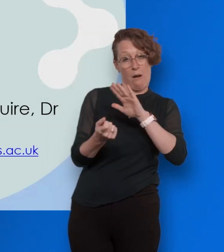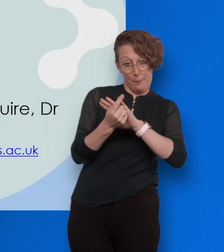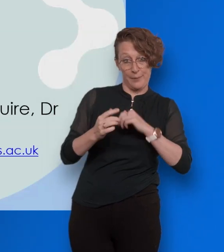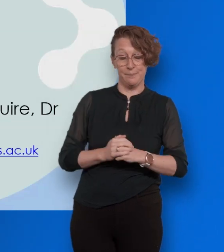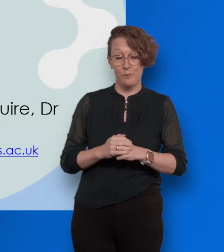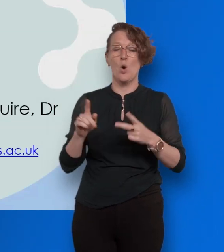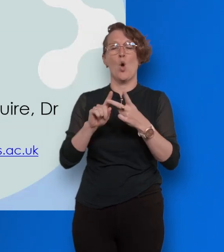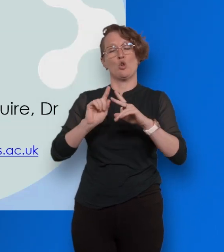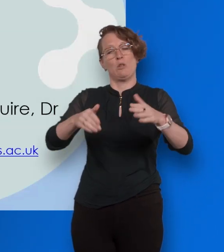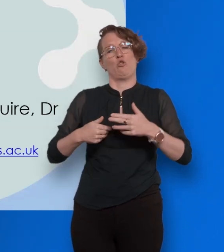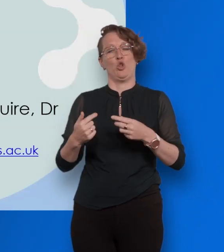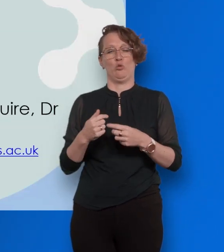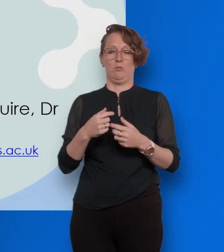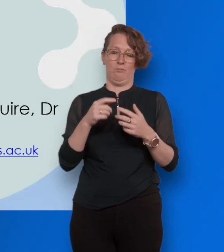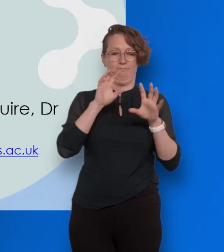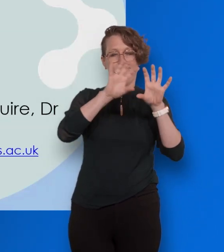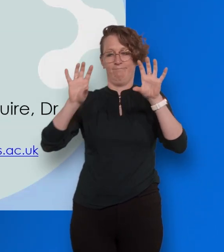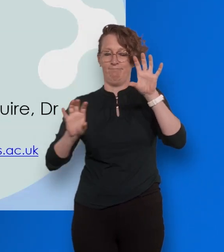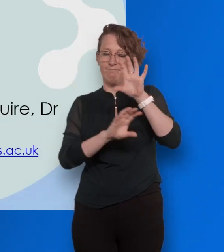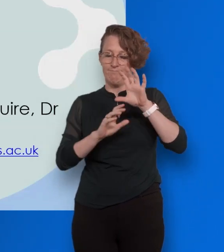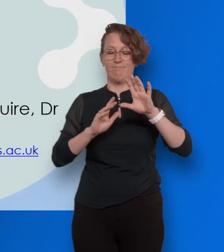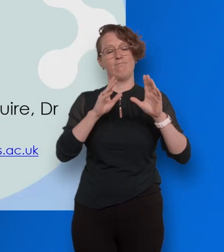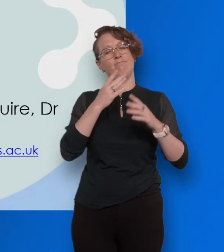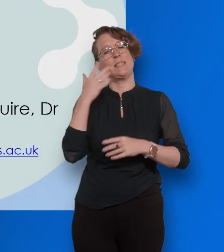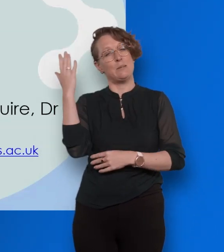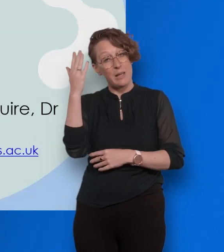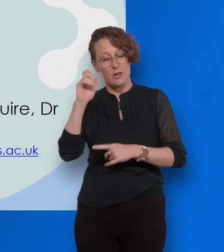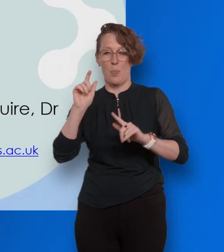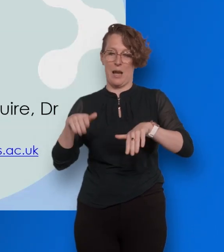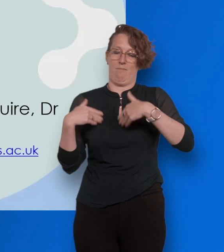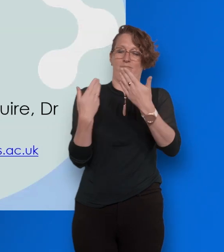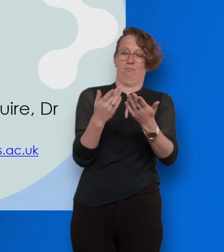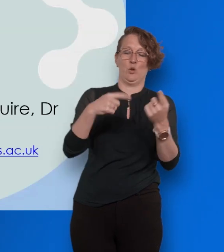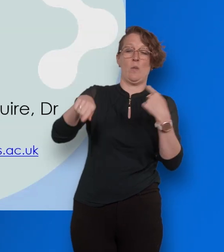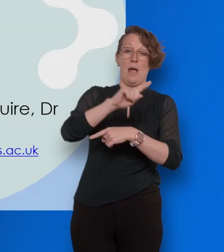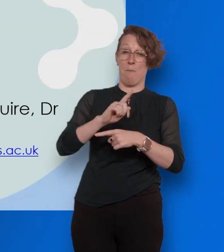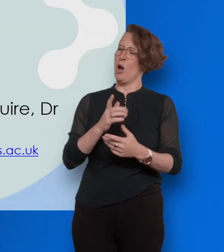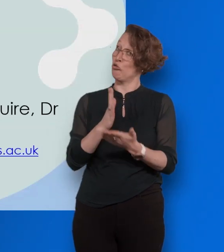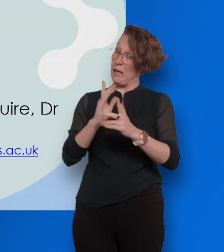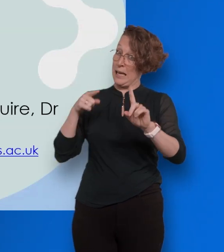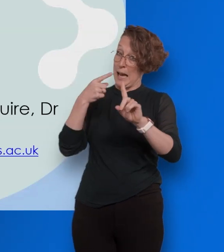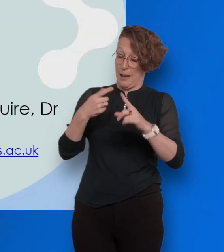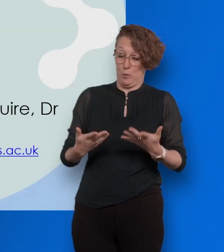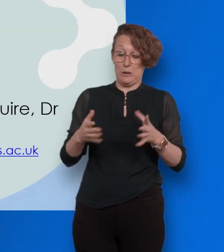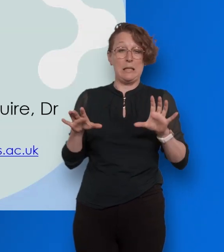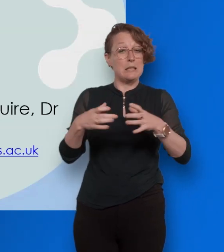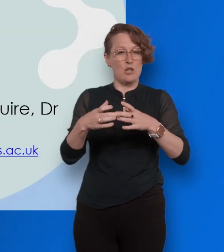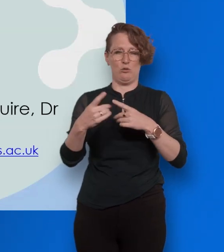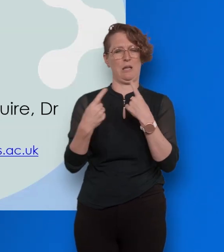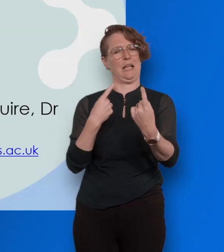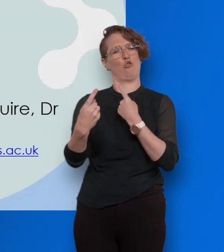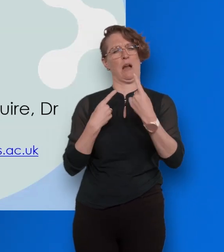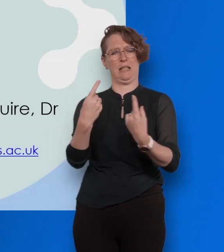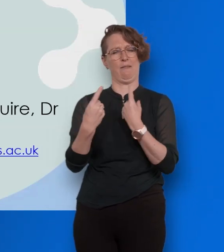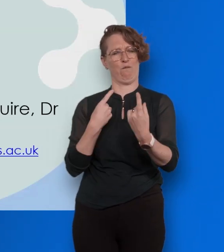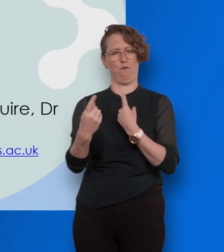And I'll introduce the speakers to you, and then I'll hand over to them. And this is supposed to be an interactive session.